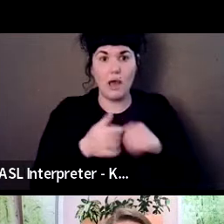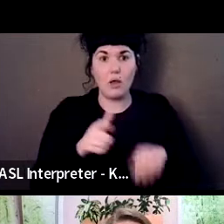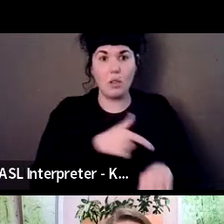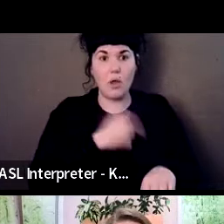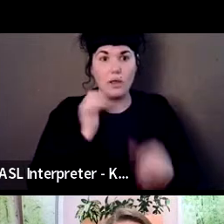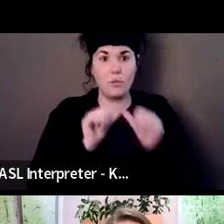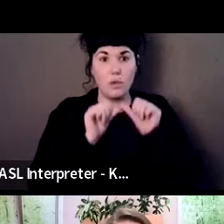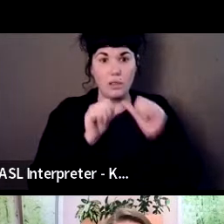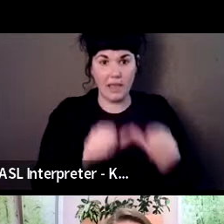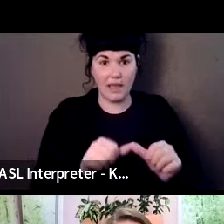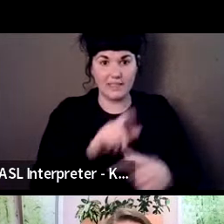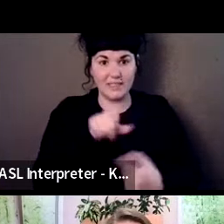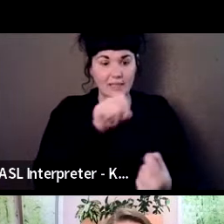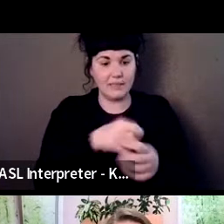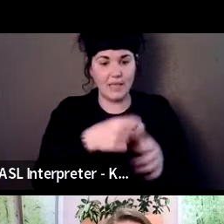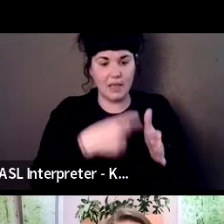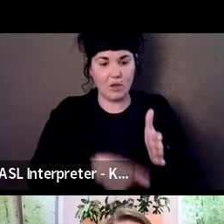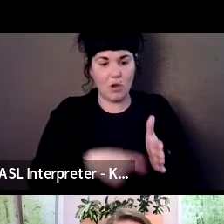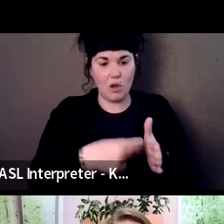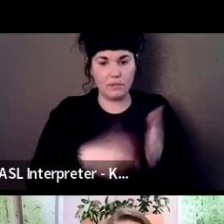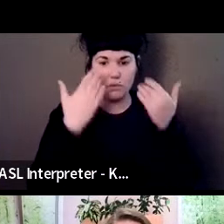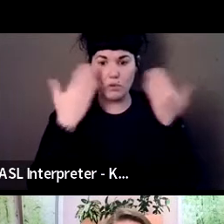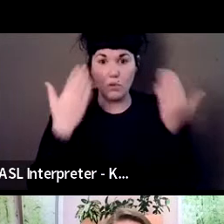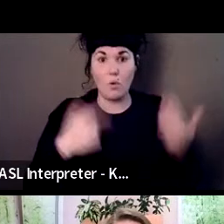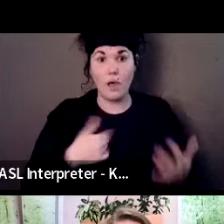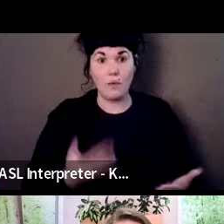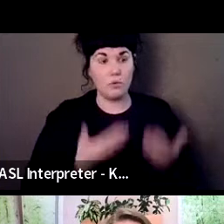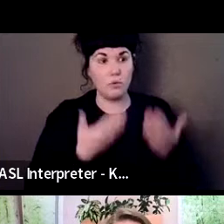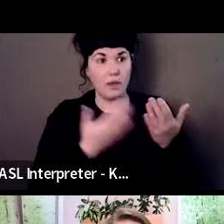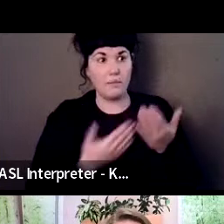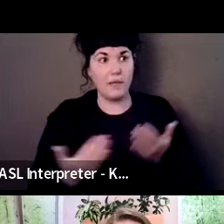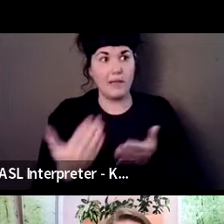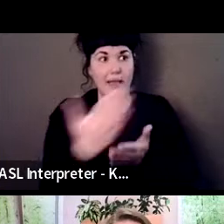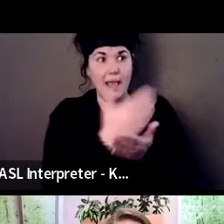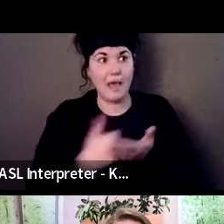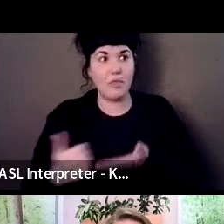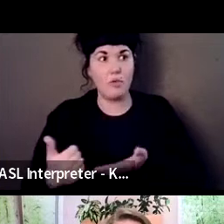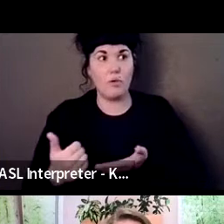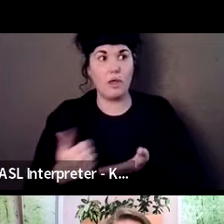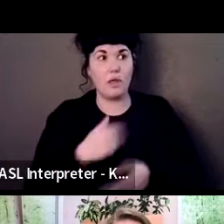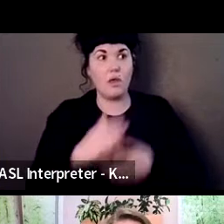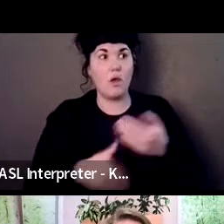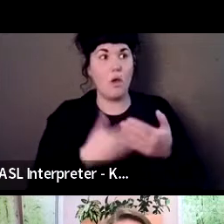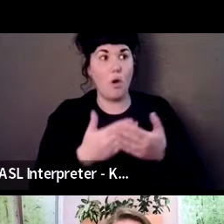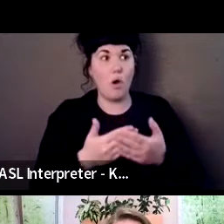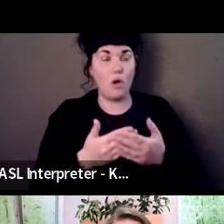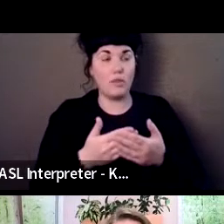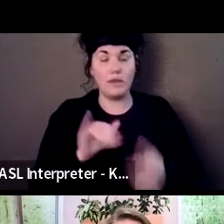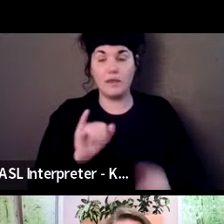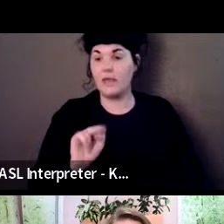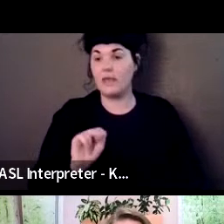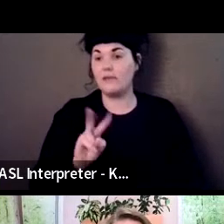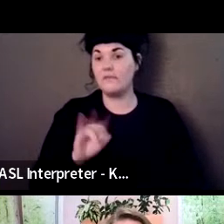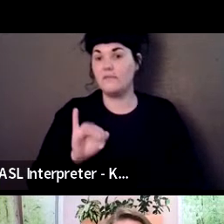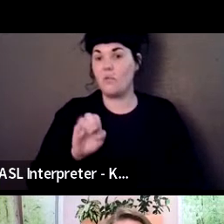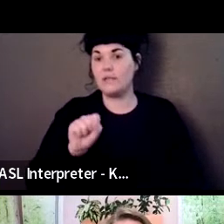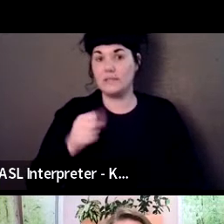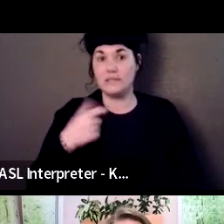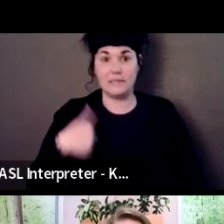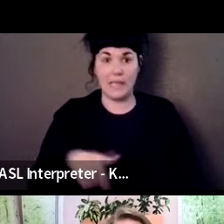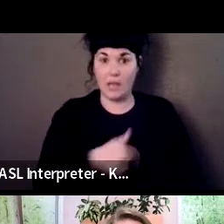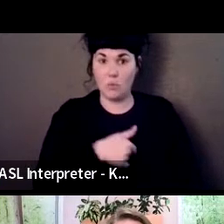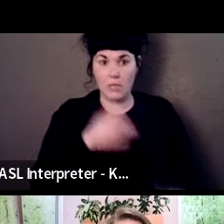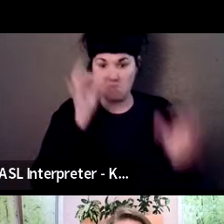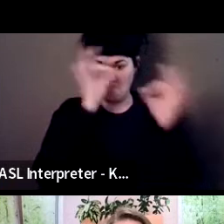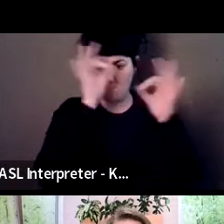I would recommend is gathering all of the unknown invoices at this point in time,